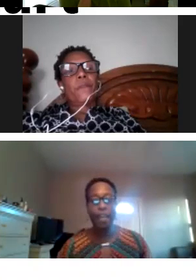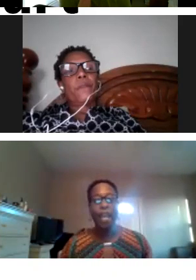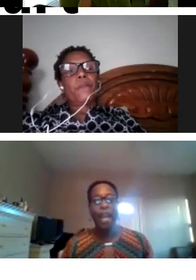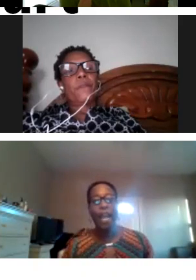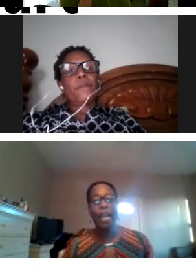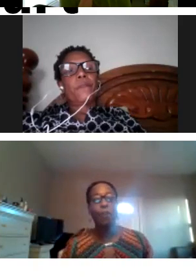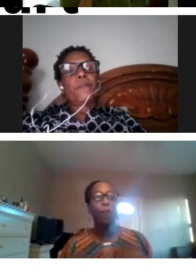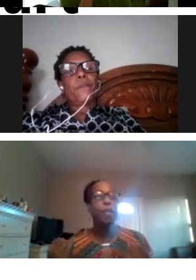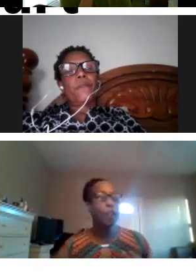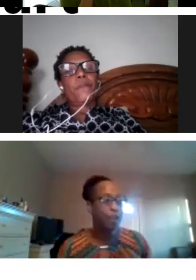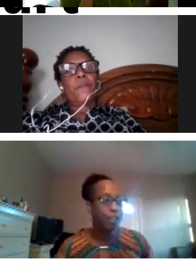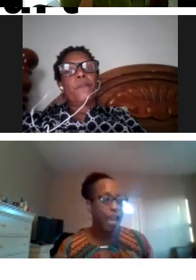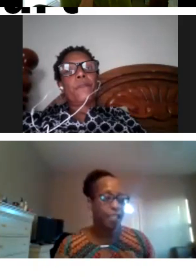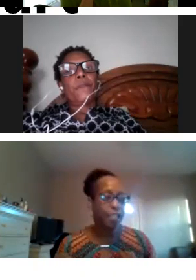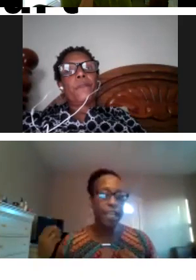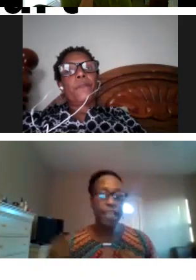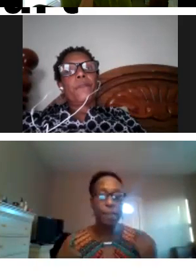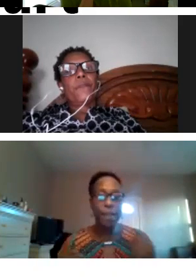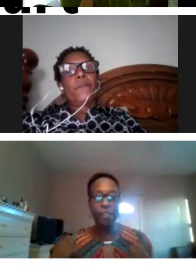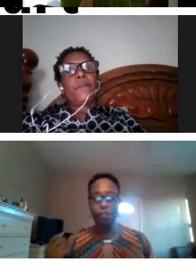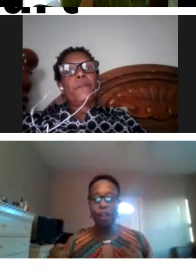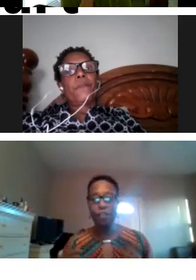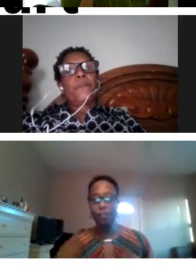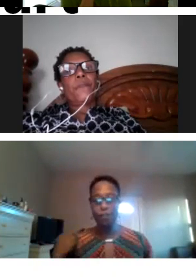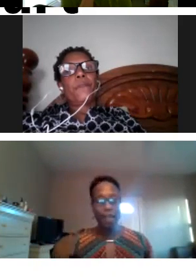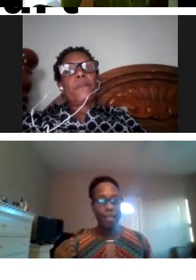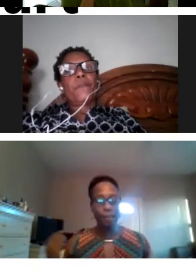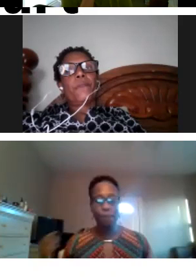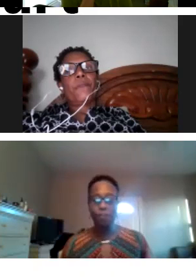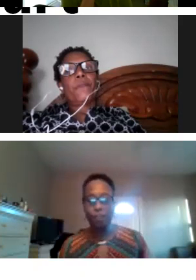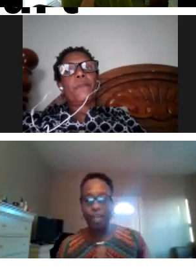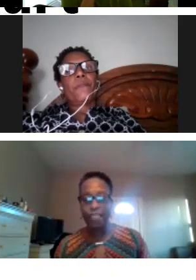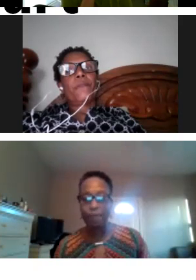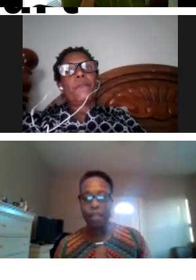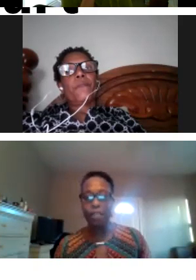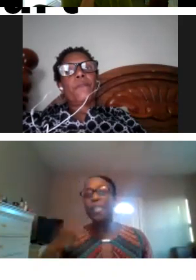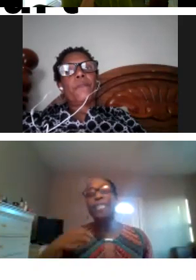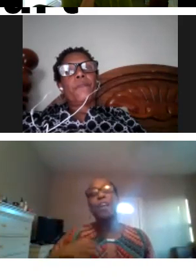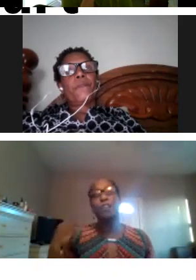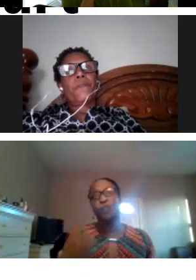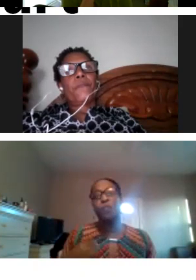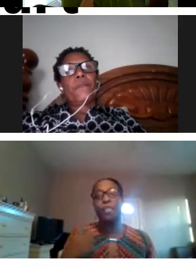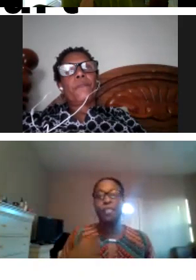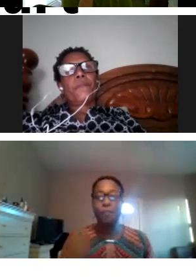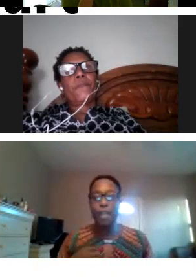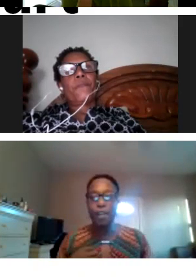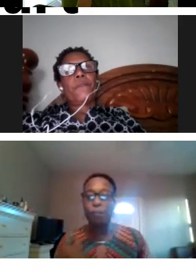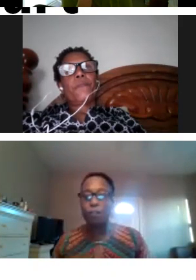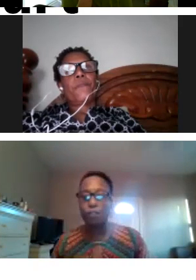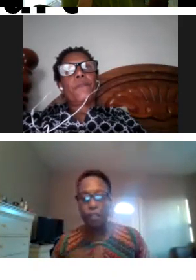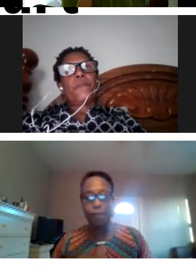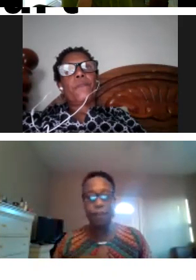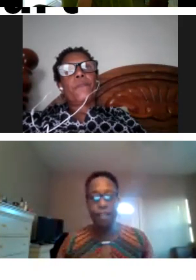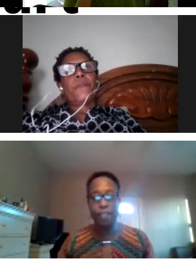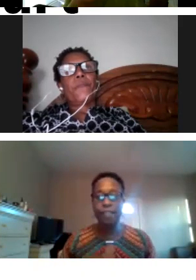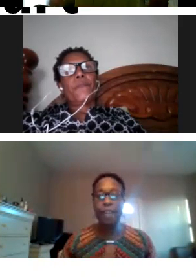right? And where we learn to actually get the message across is through making that personal connection, because we can tell our stories as they relate on